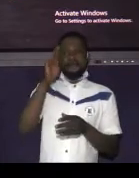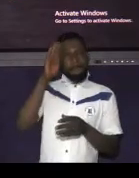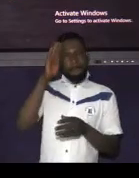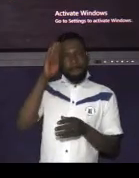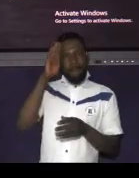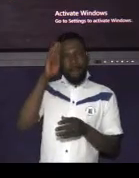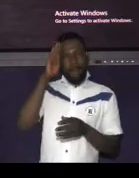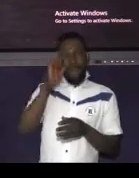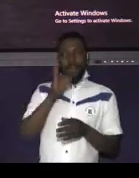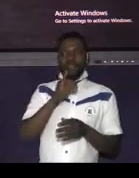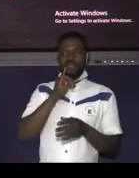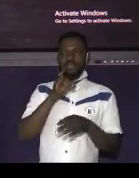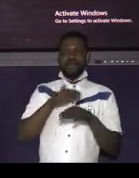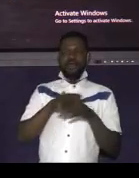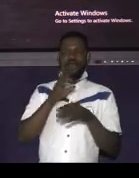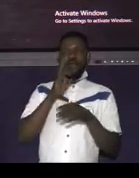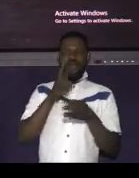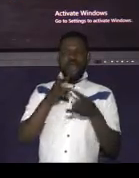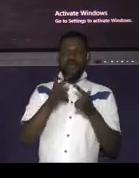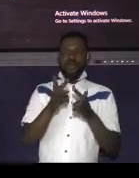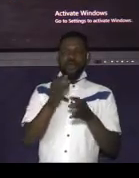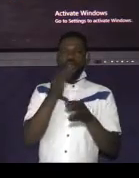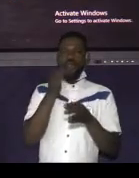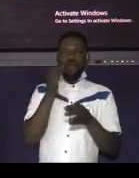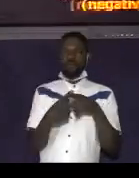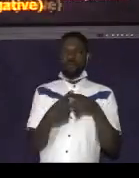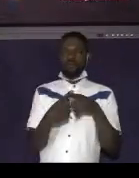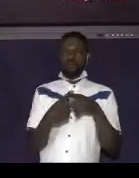way home, positive.